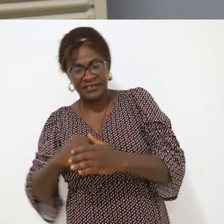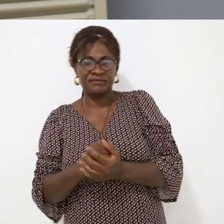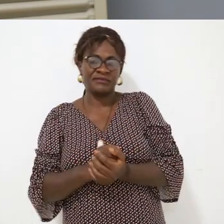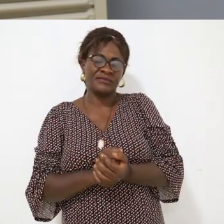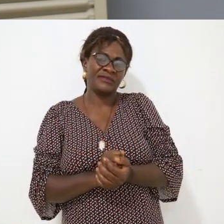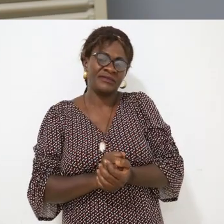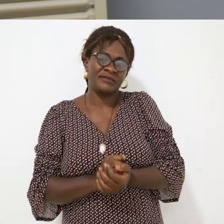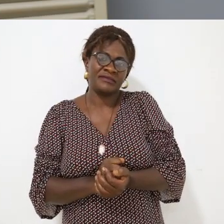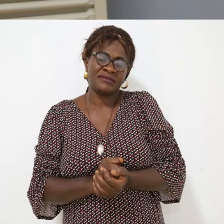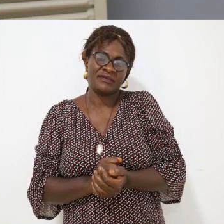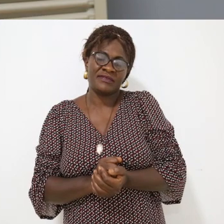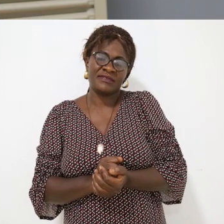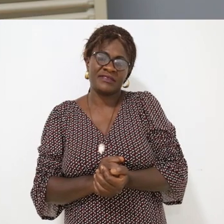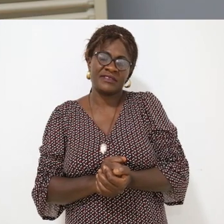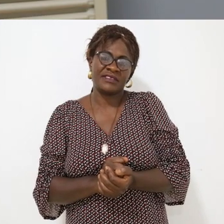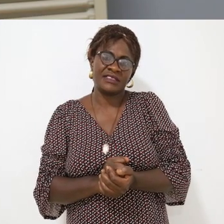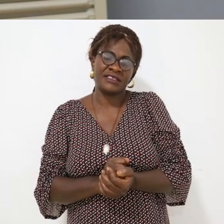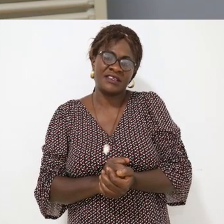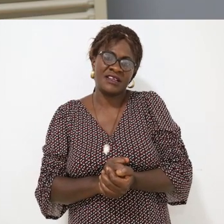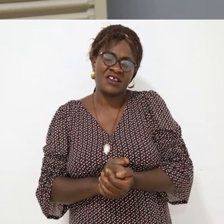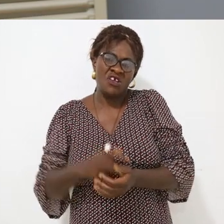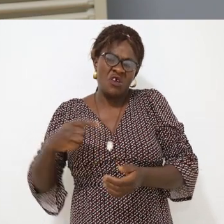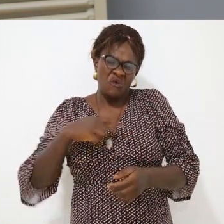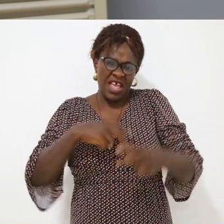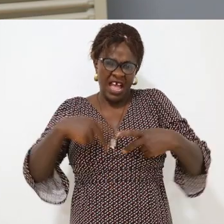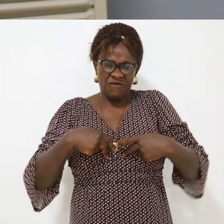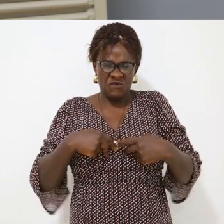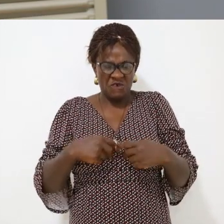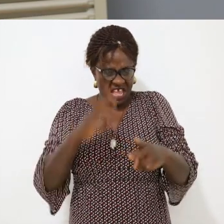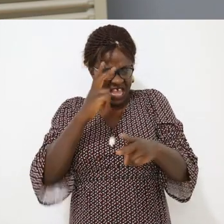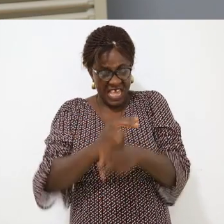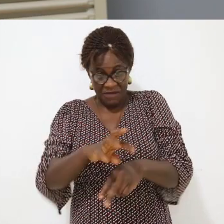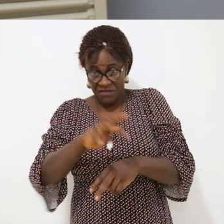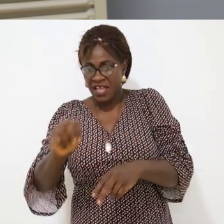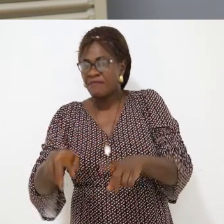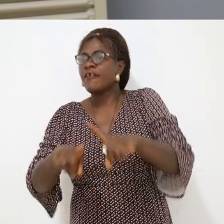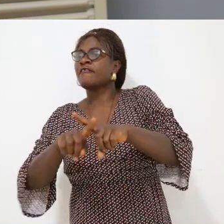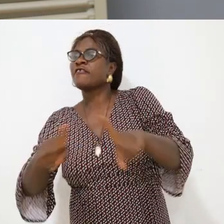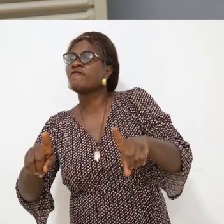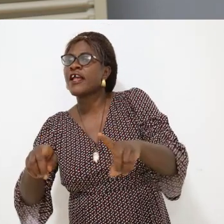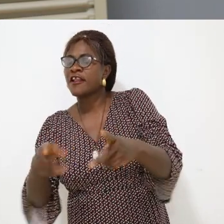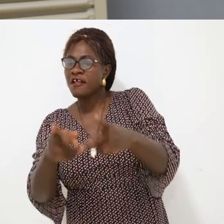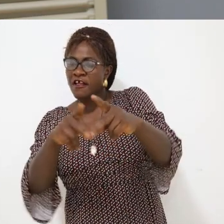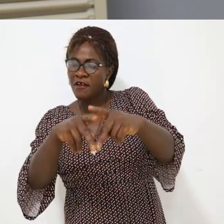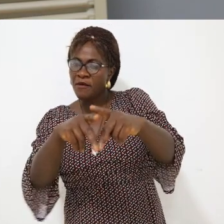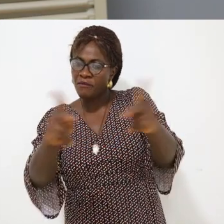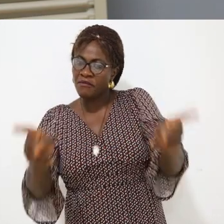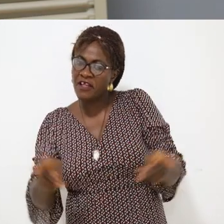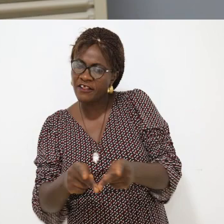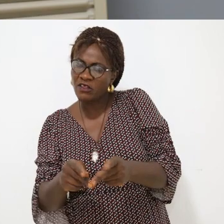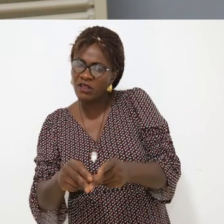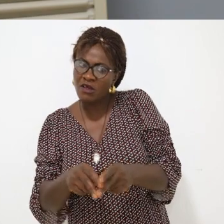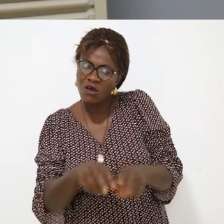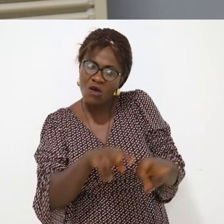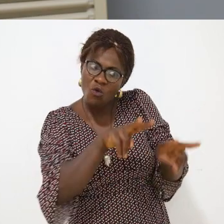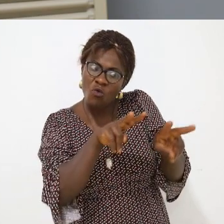in quarantine, or if they have it, we have to isolate them and